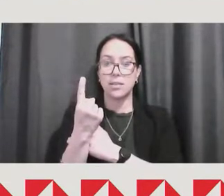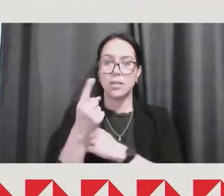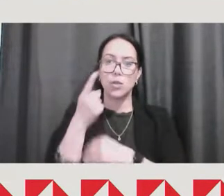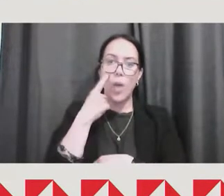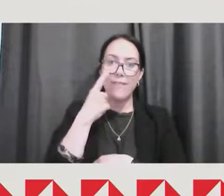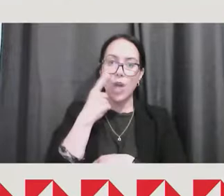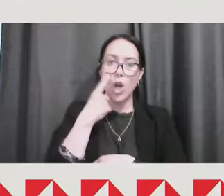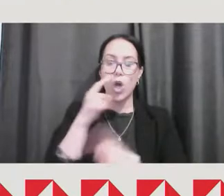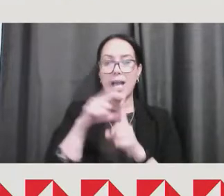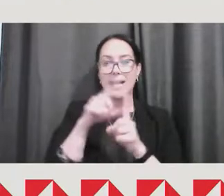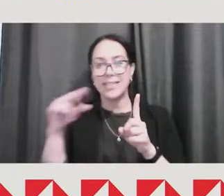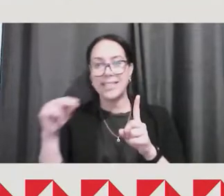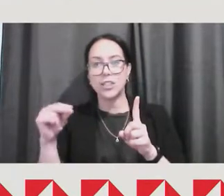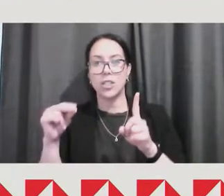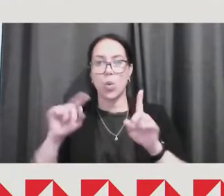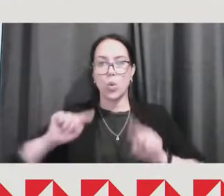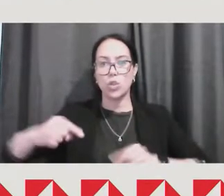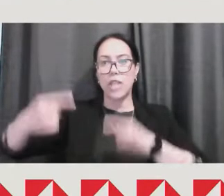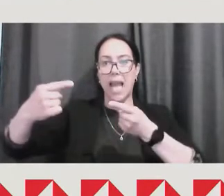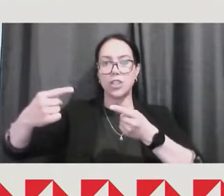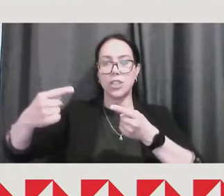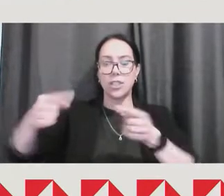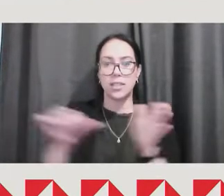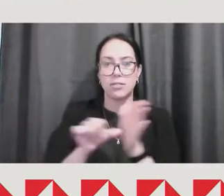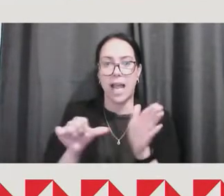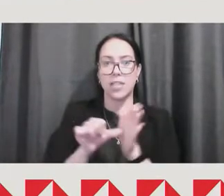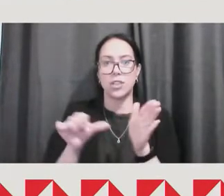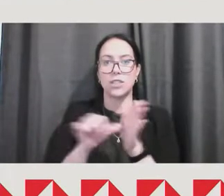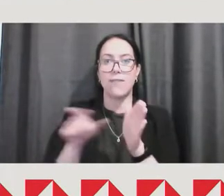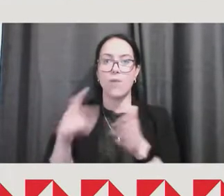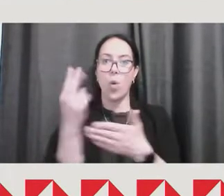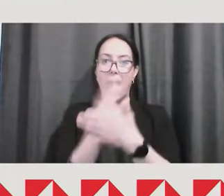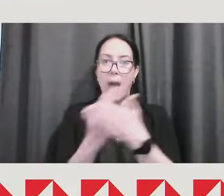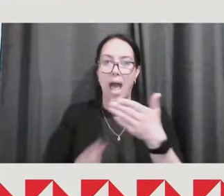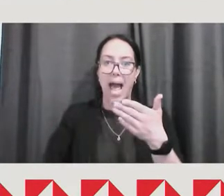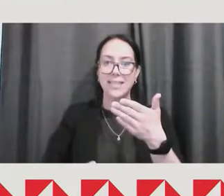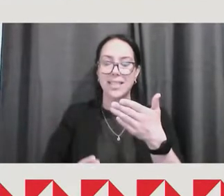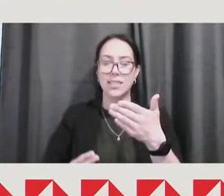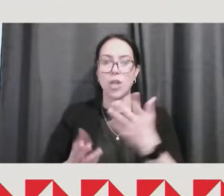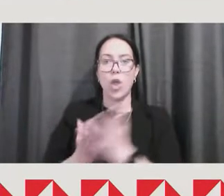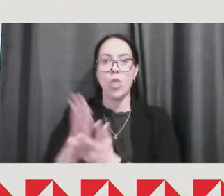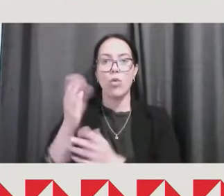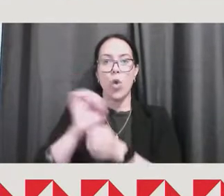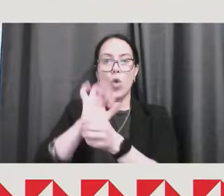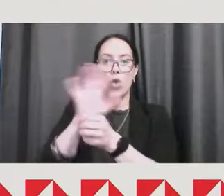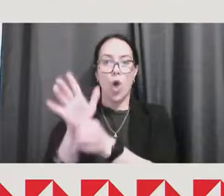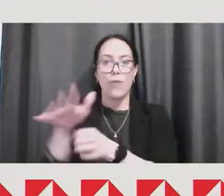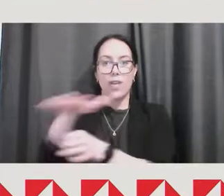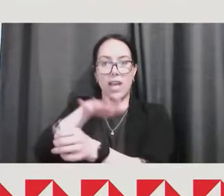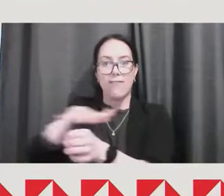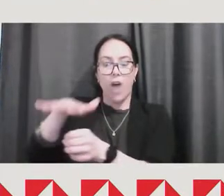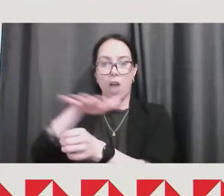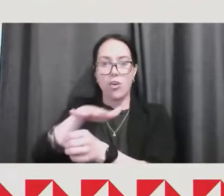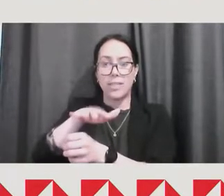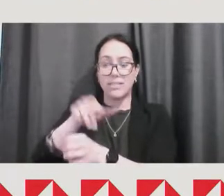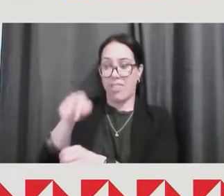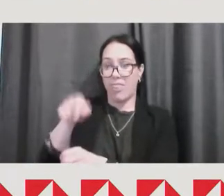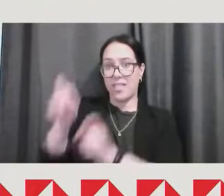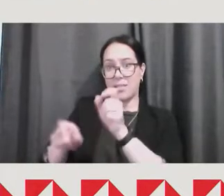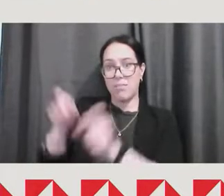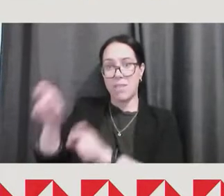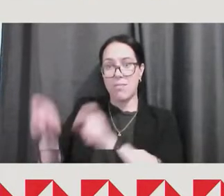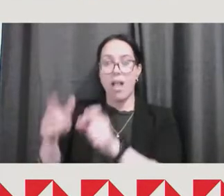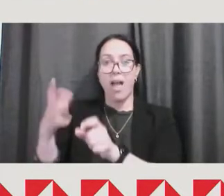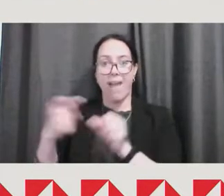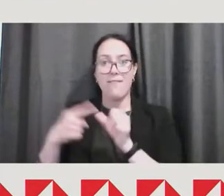digital challenges facing our artists in a covet environment and these people have the answer so they connected internationally they connected